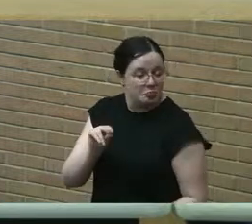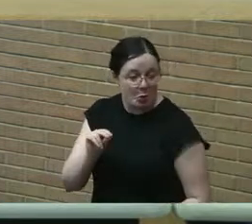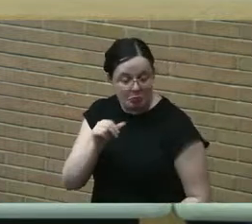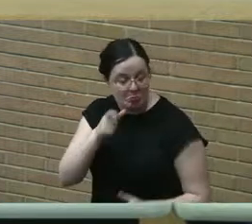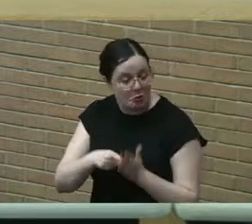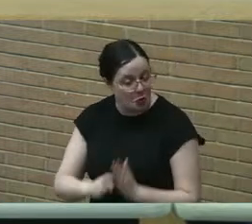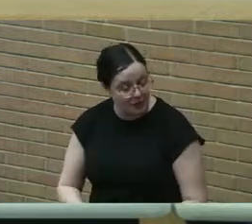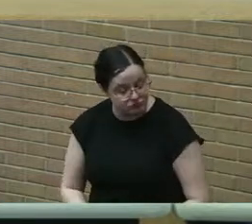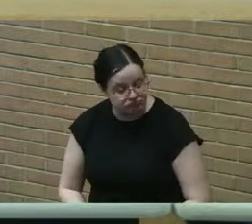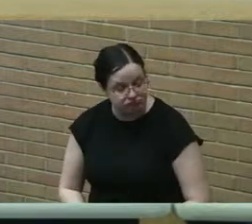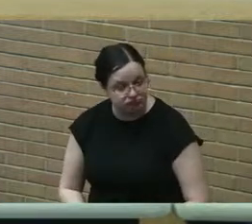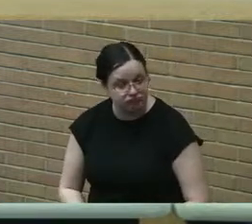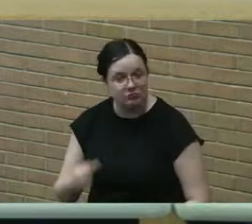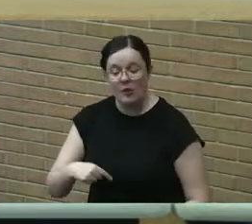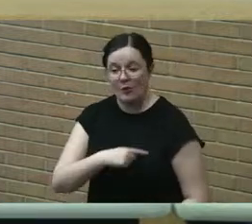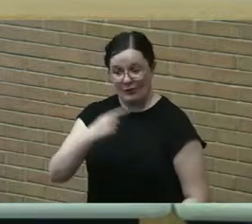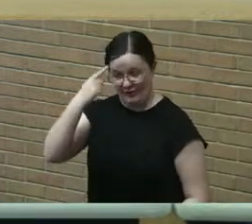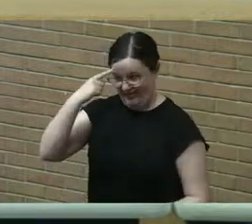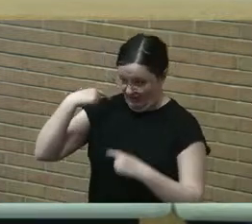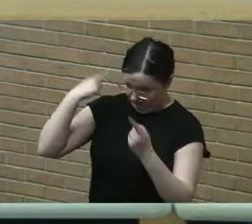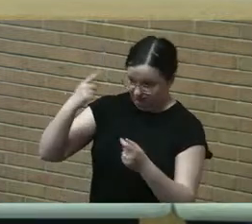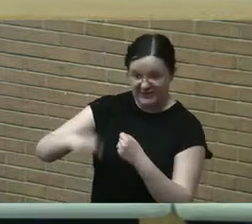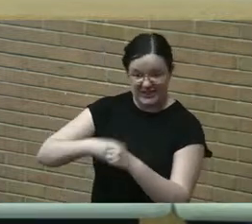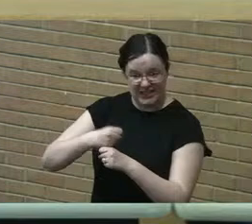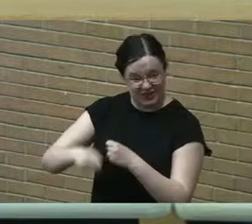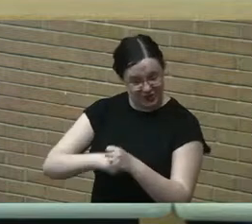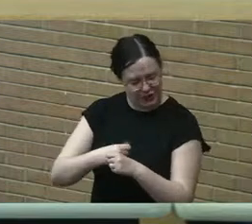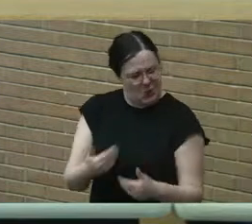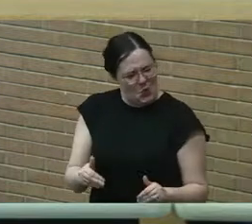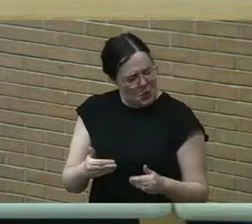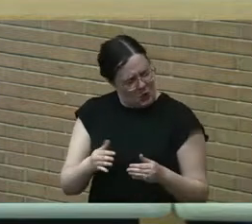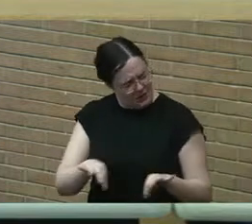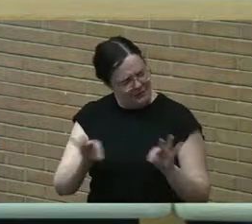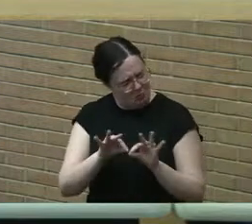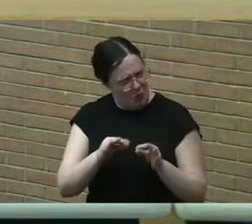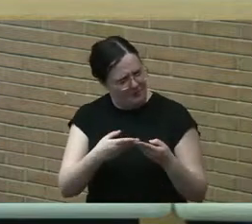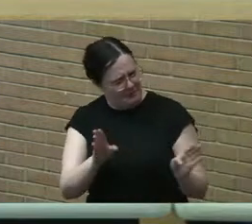it's important to do that. We think it's important to have